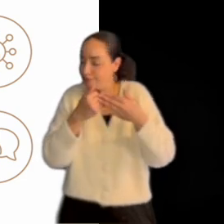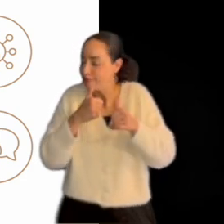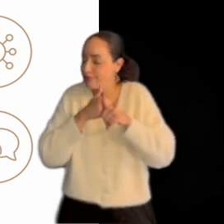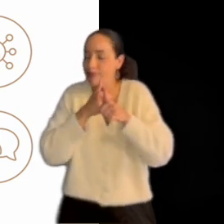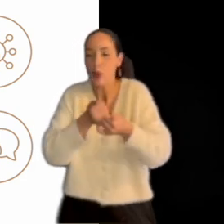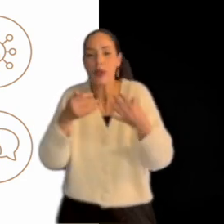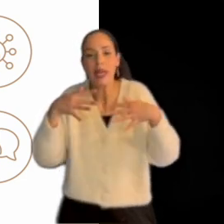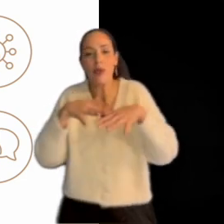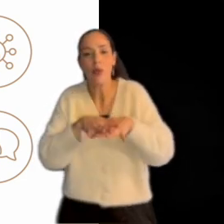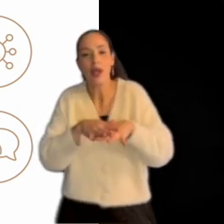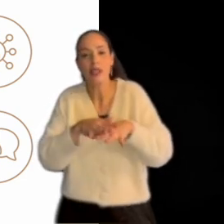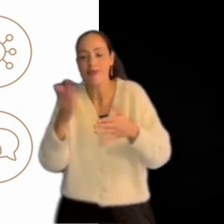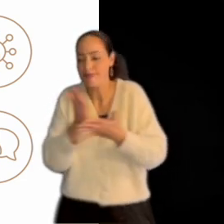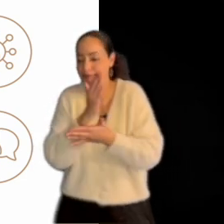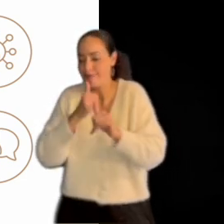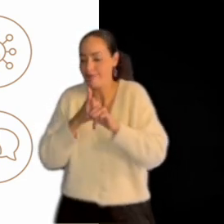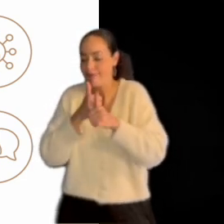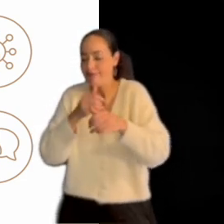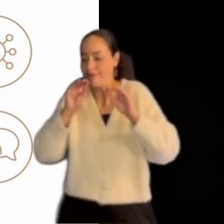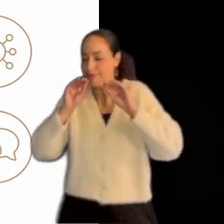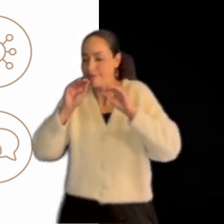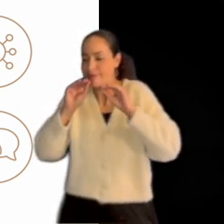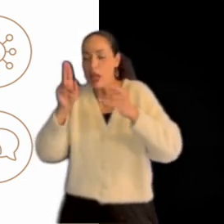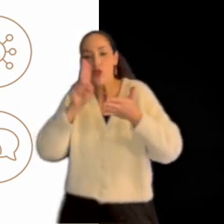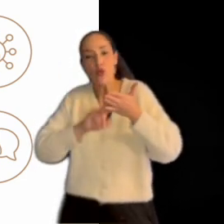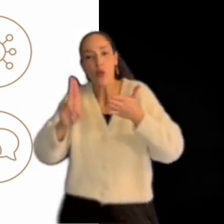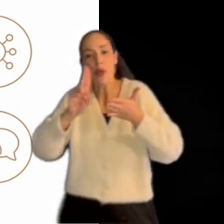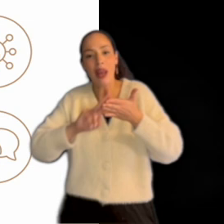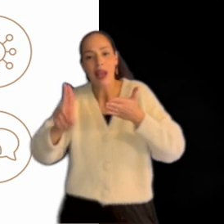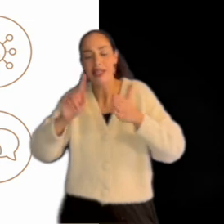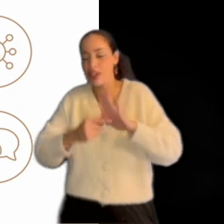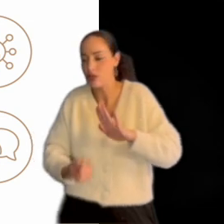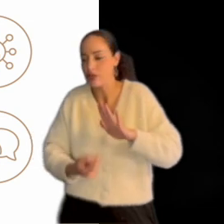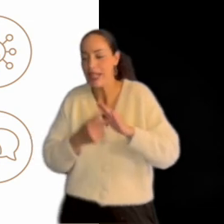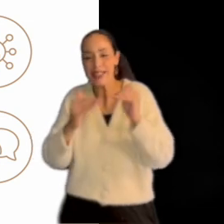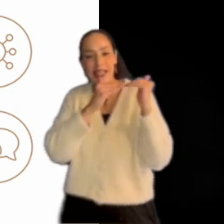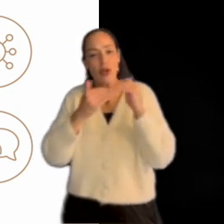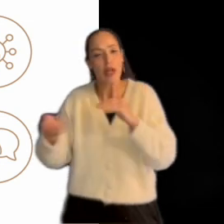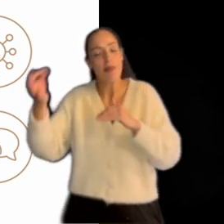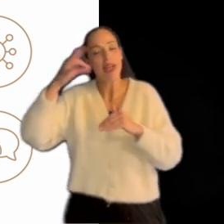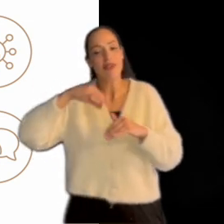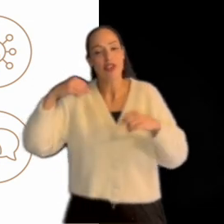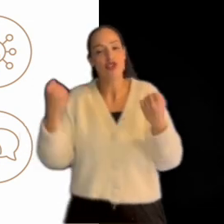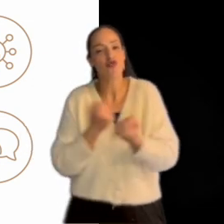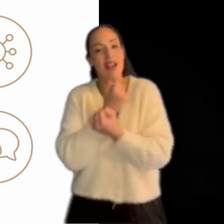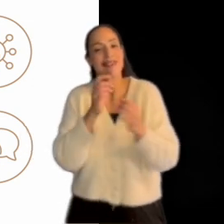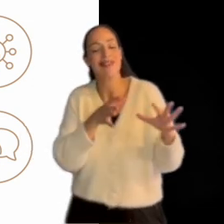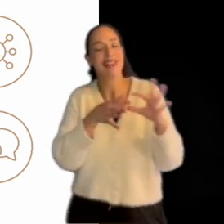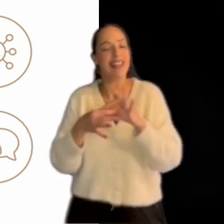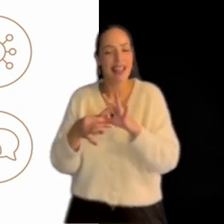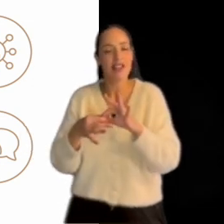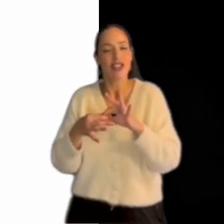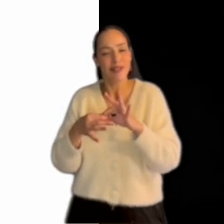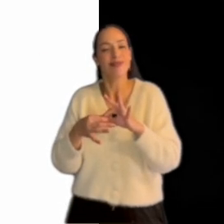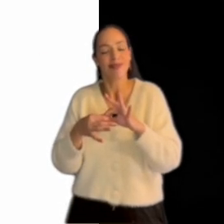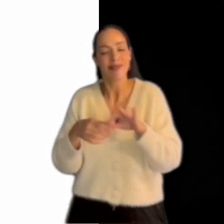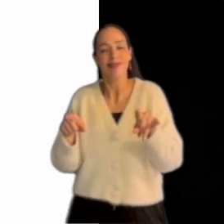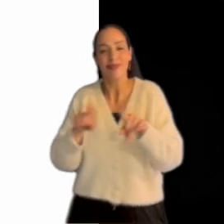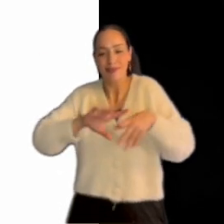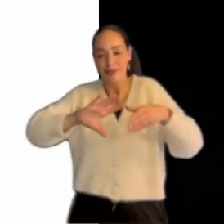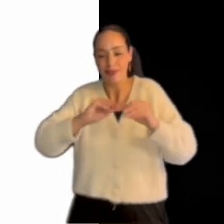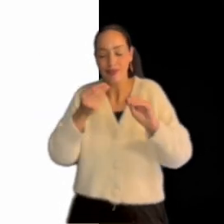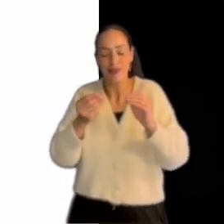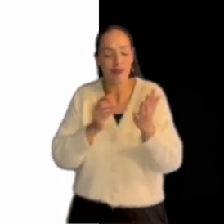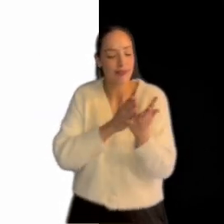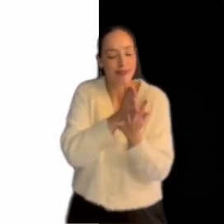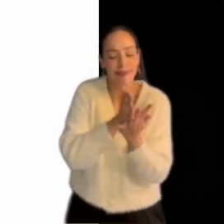connections and creating other avenues for information, knowledge and understanding to be dispensed and sustained.